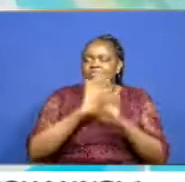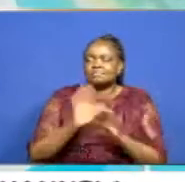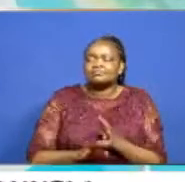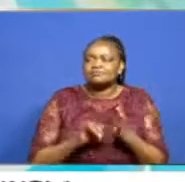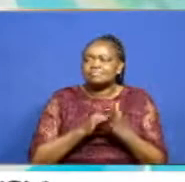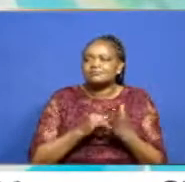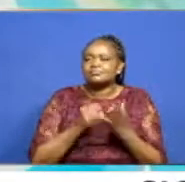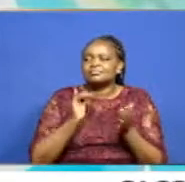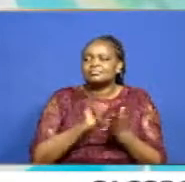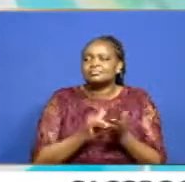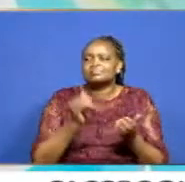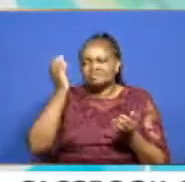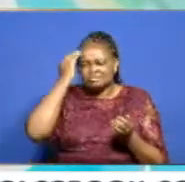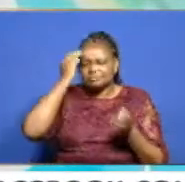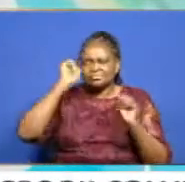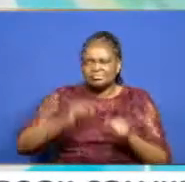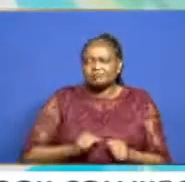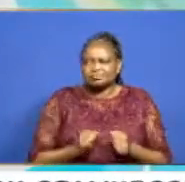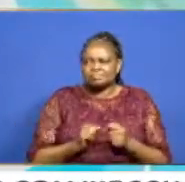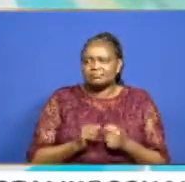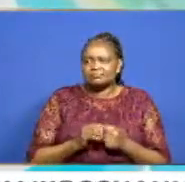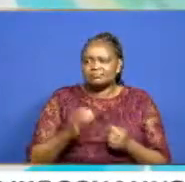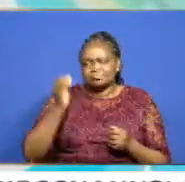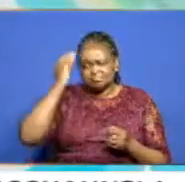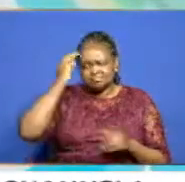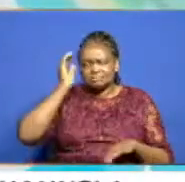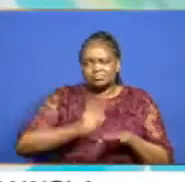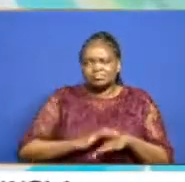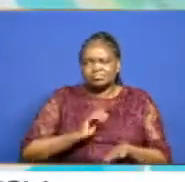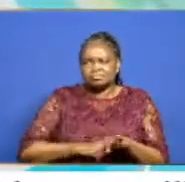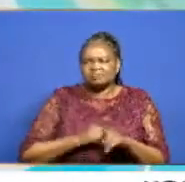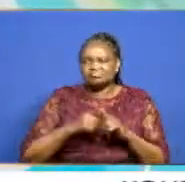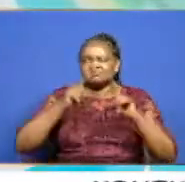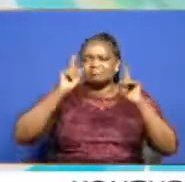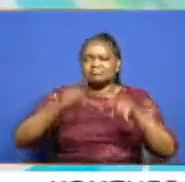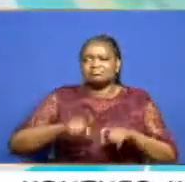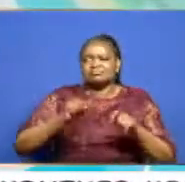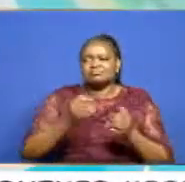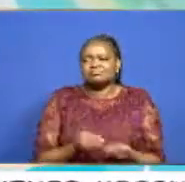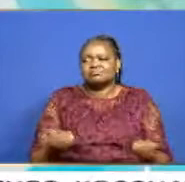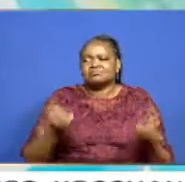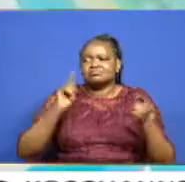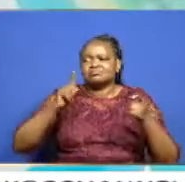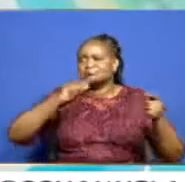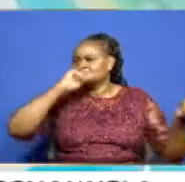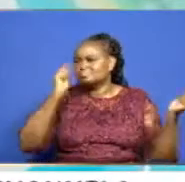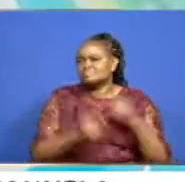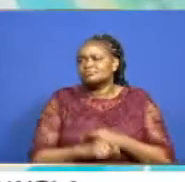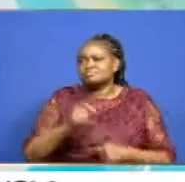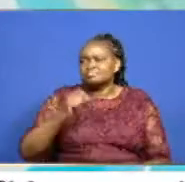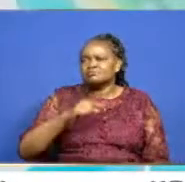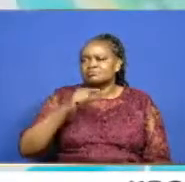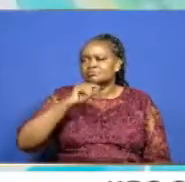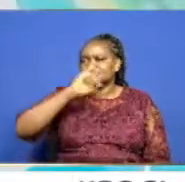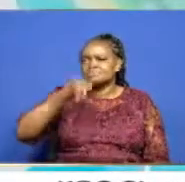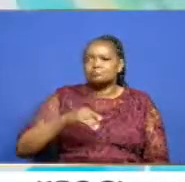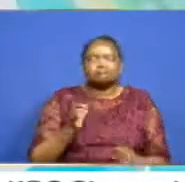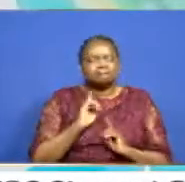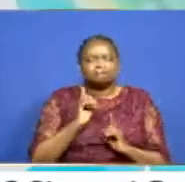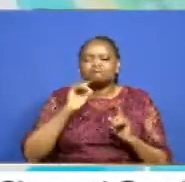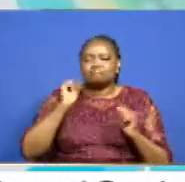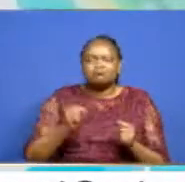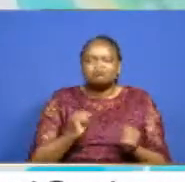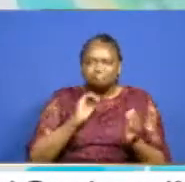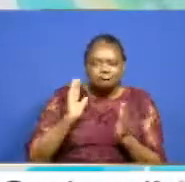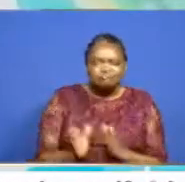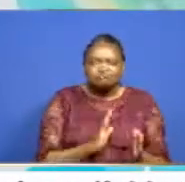at a certain point. What if the status quo remains? It is not a must that children have to transition in January. We can still